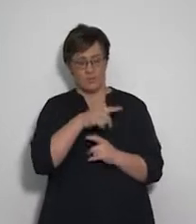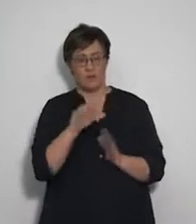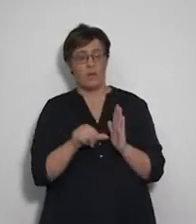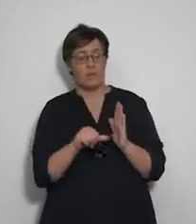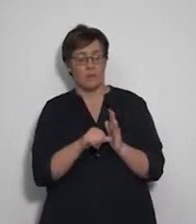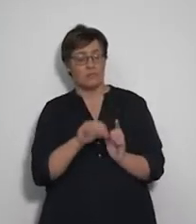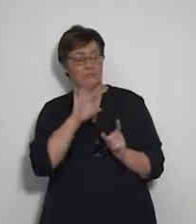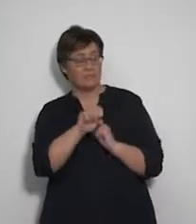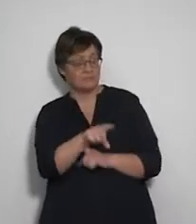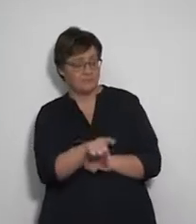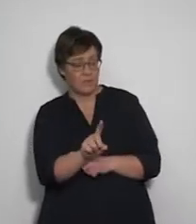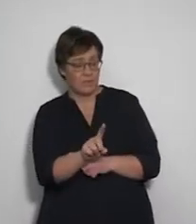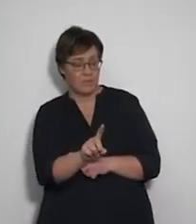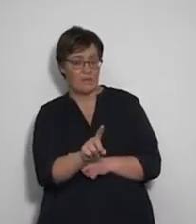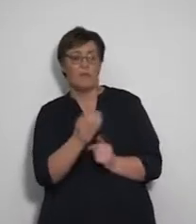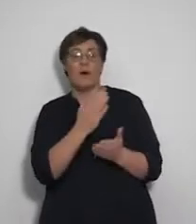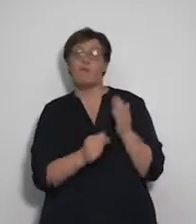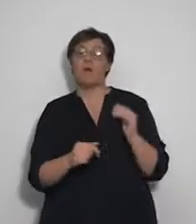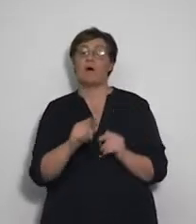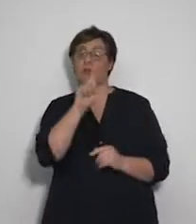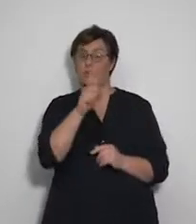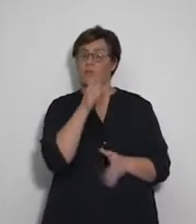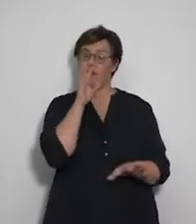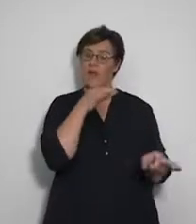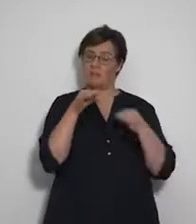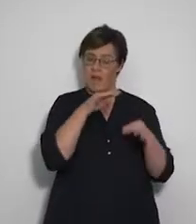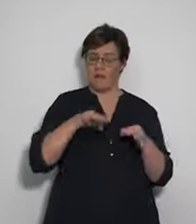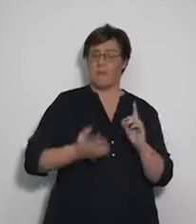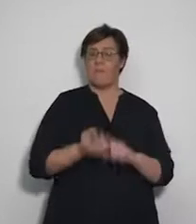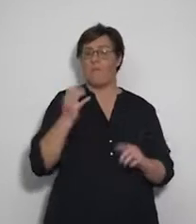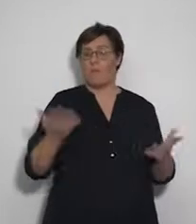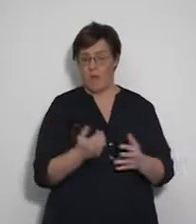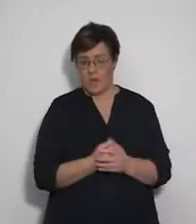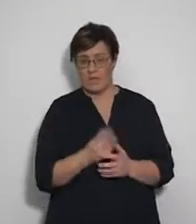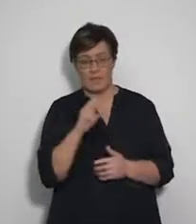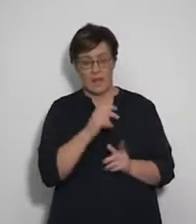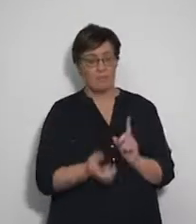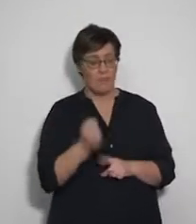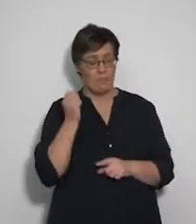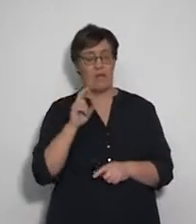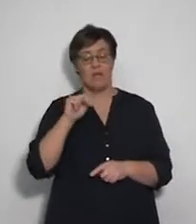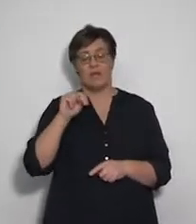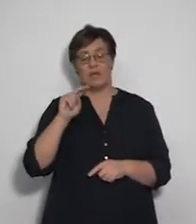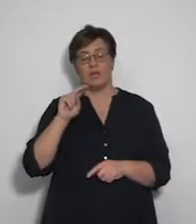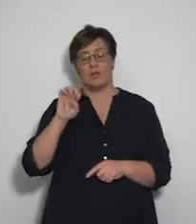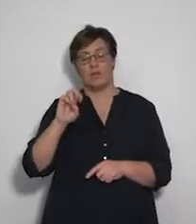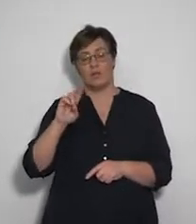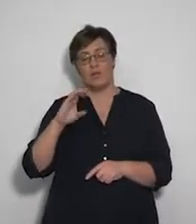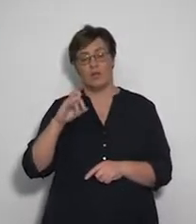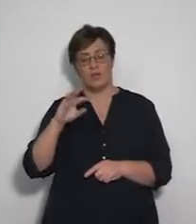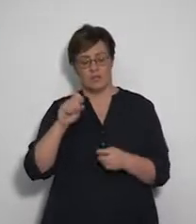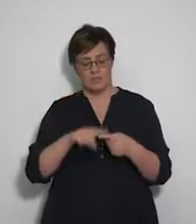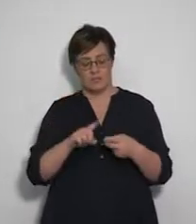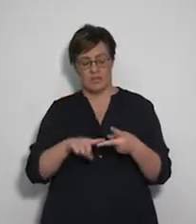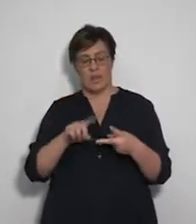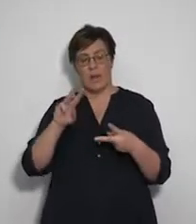it's important that we recognize that part of the question required us to describe the location. We know that DNA is found in the nucleus as well as the